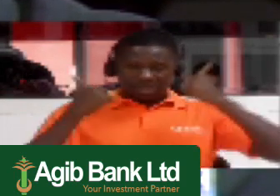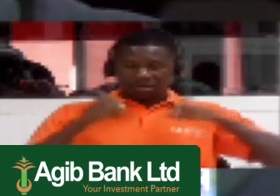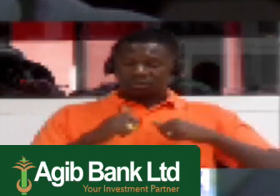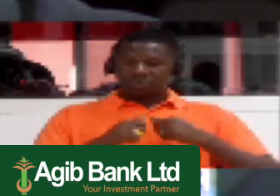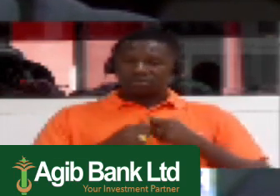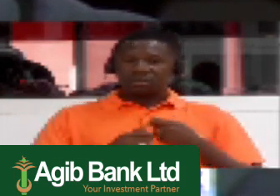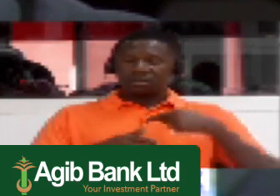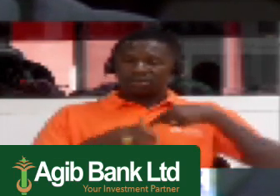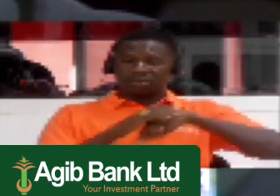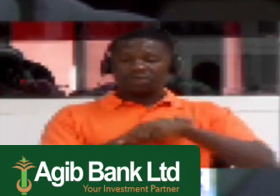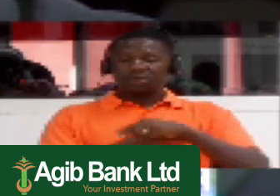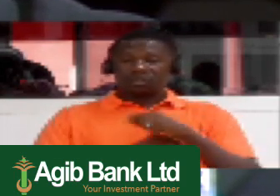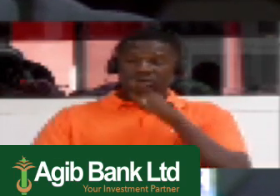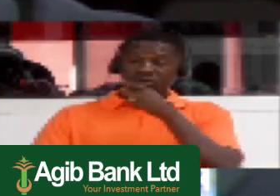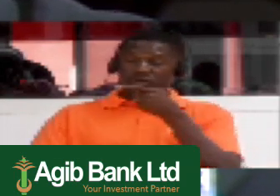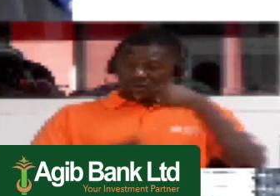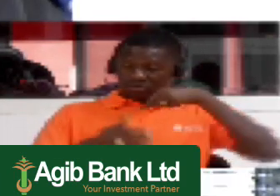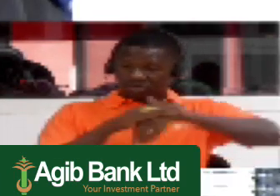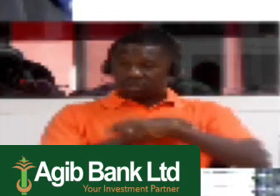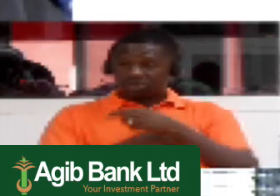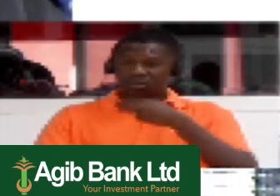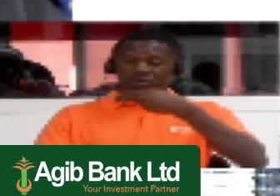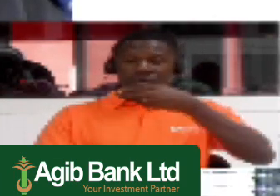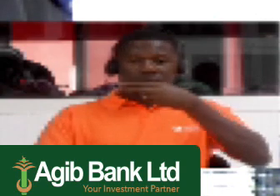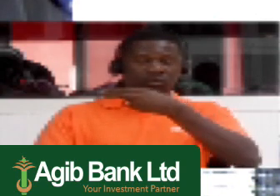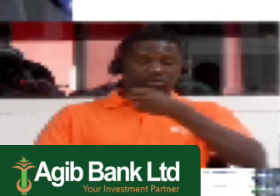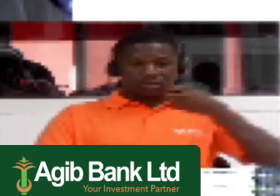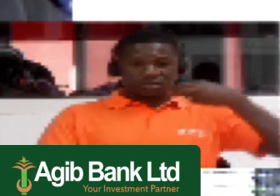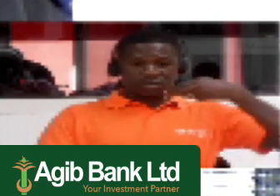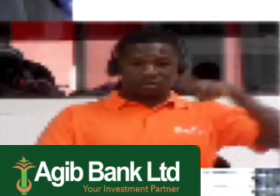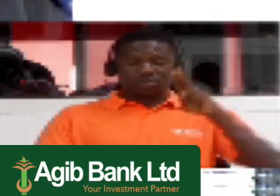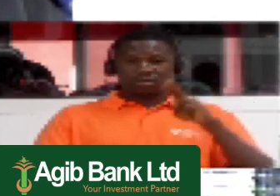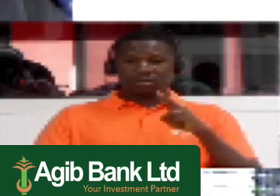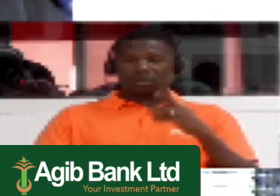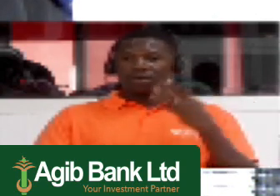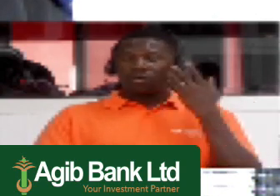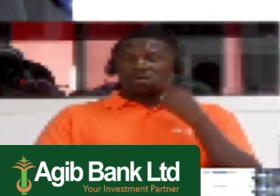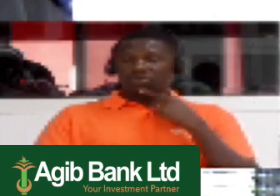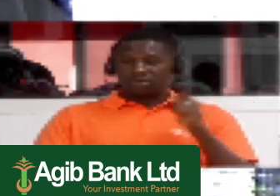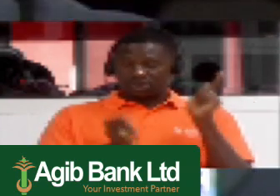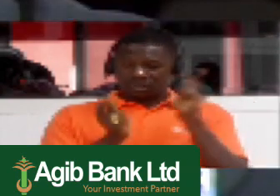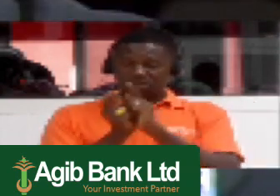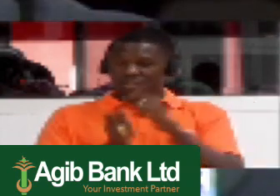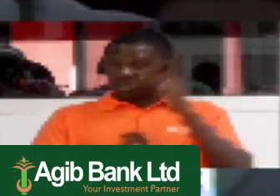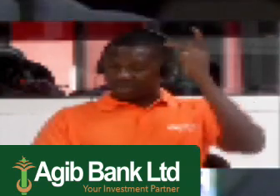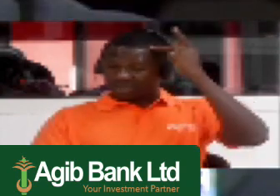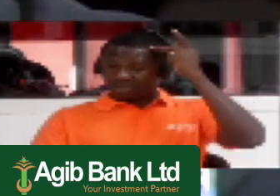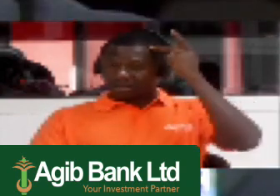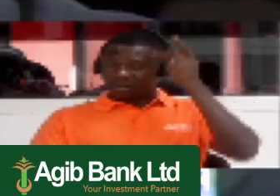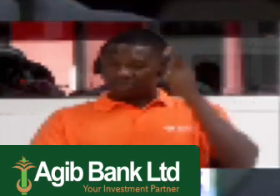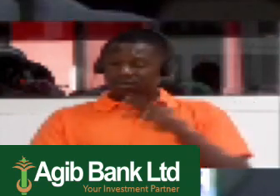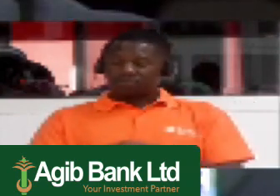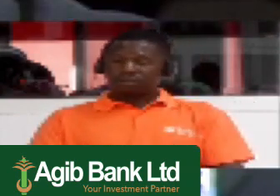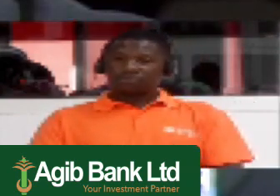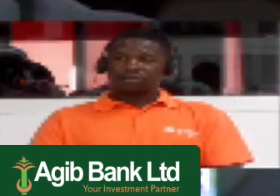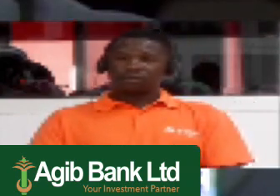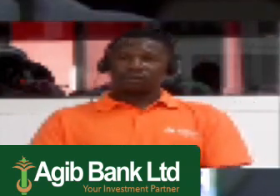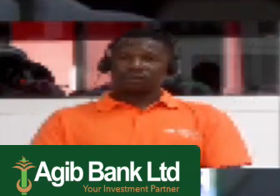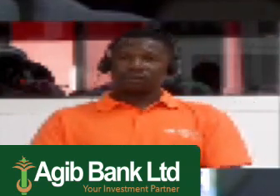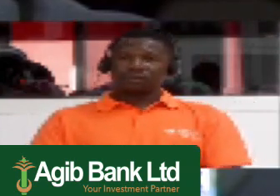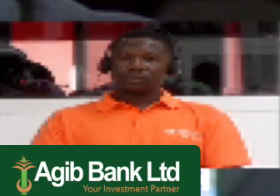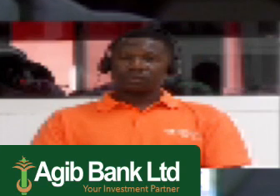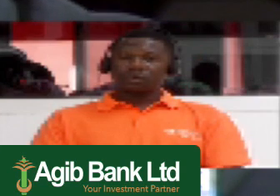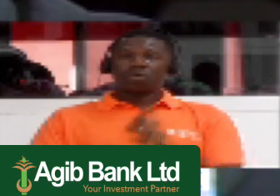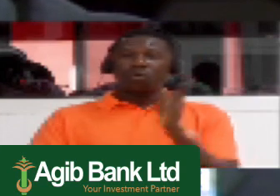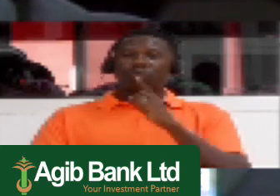And you joined in 2012. And when did you get to Kanilai? Let me just What